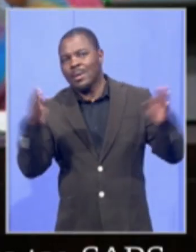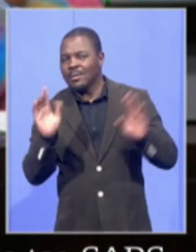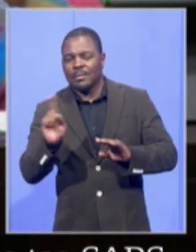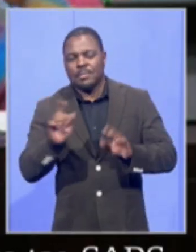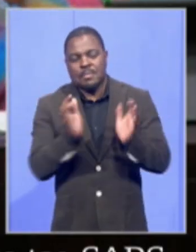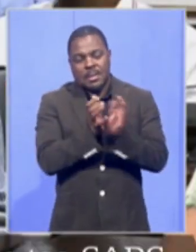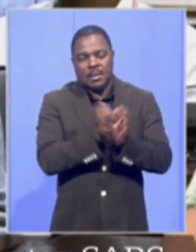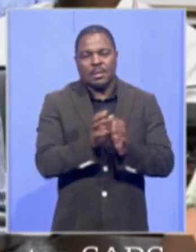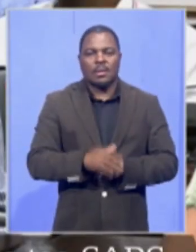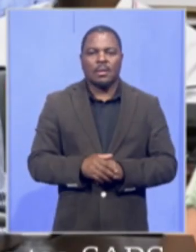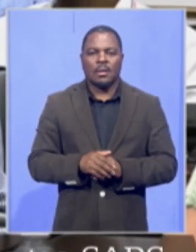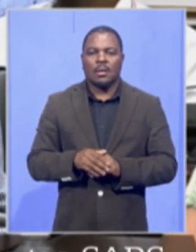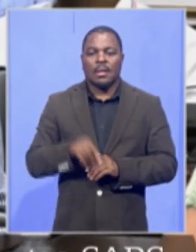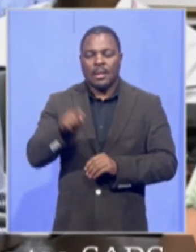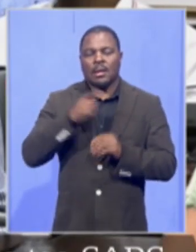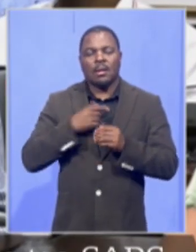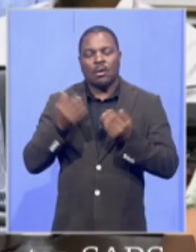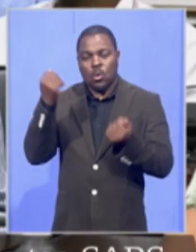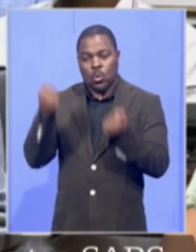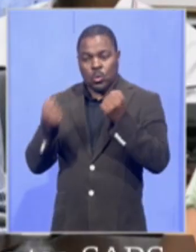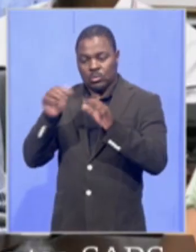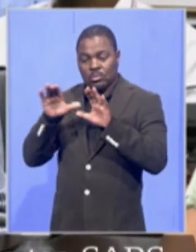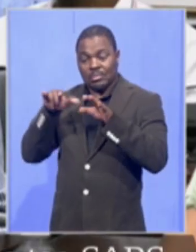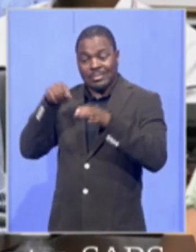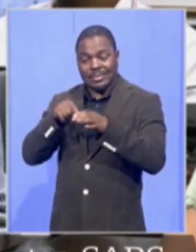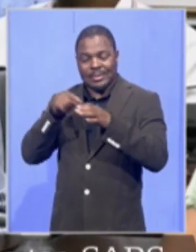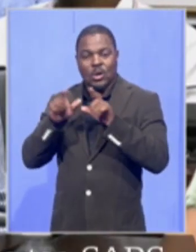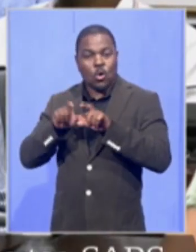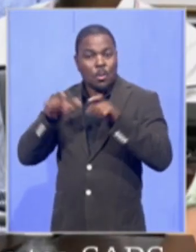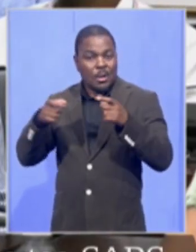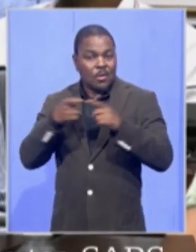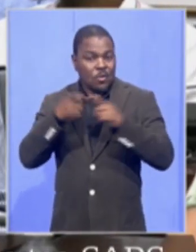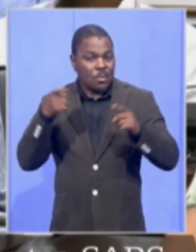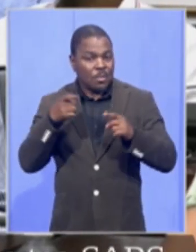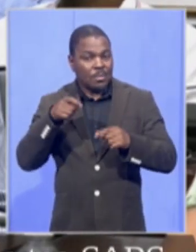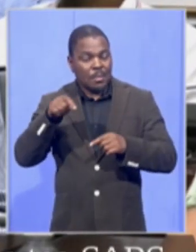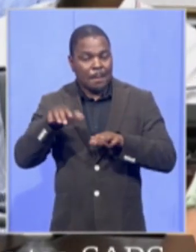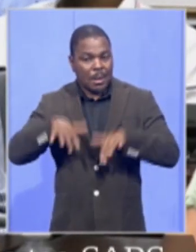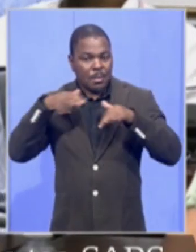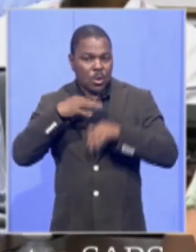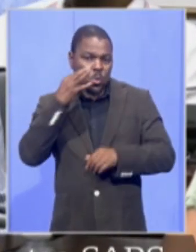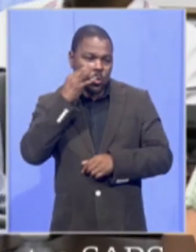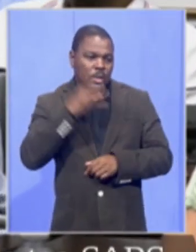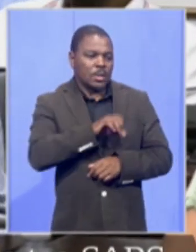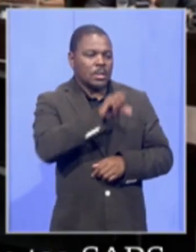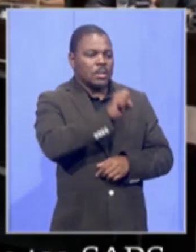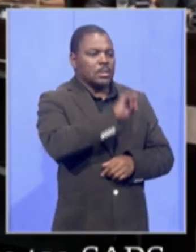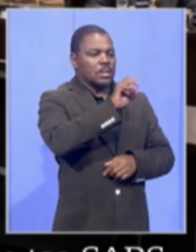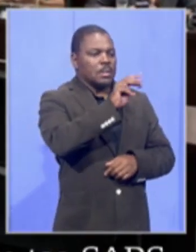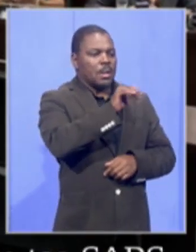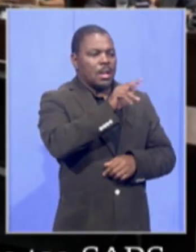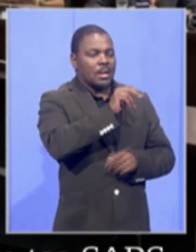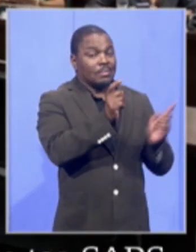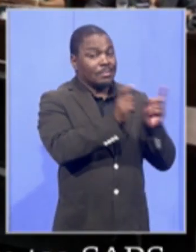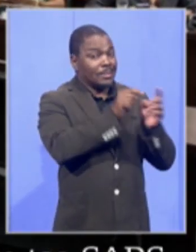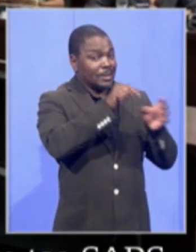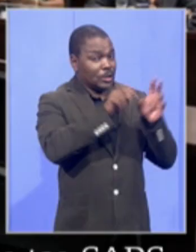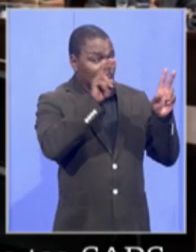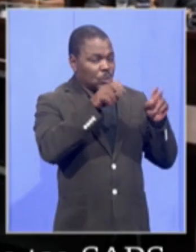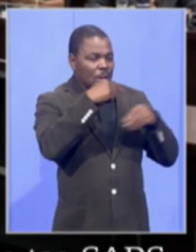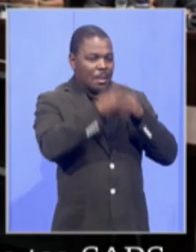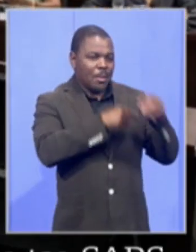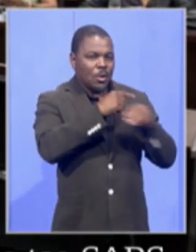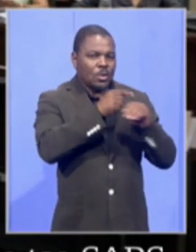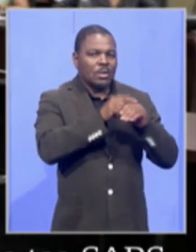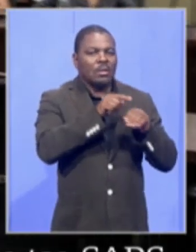ya toka Parlamenteng o re kopano ya bona le Simelane ke malebana le dintlha tse kenyeletsang kgohlano ya ditabatabelo pakeng tsa mesebetsi ya hae